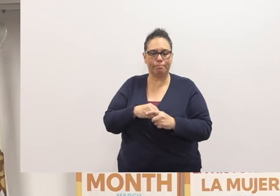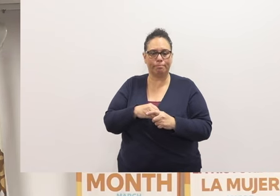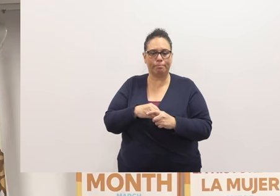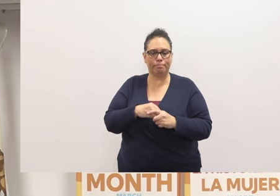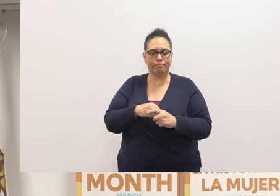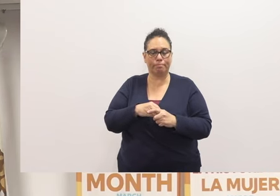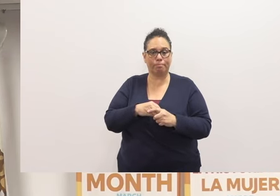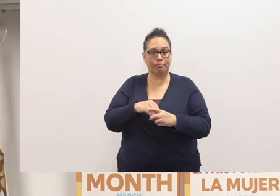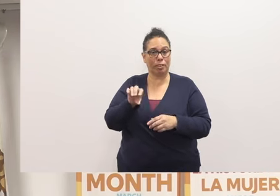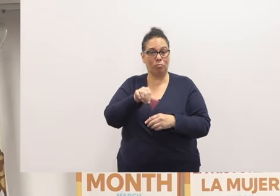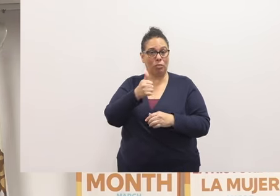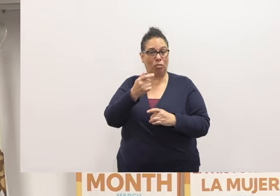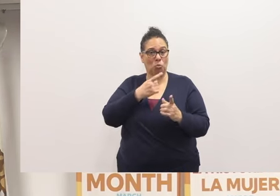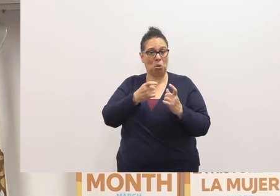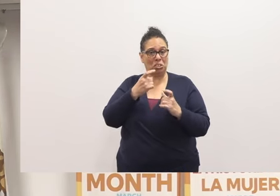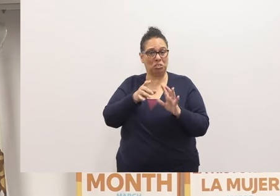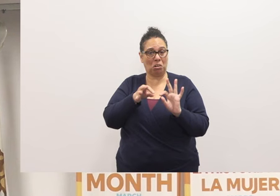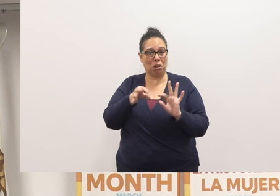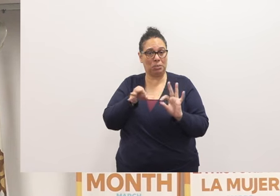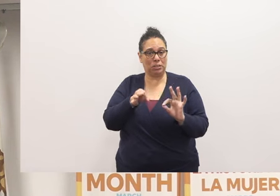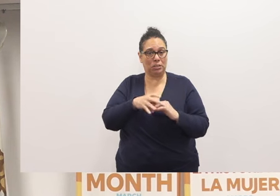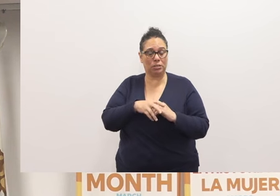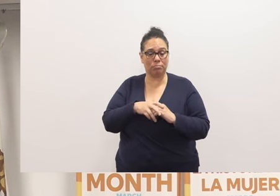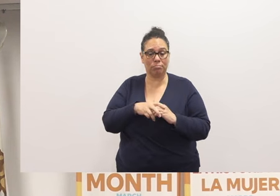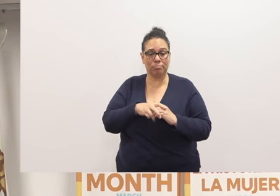Do we have any other questions or comments?